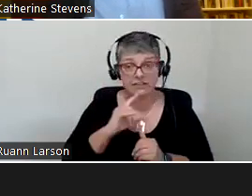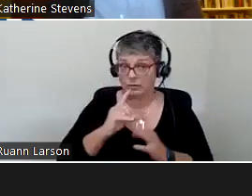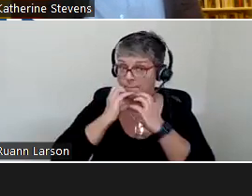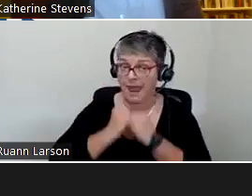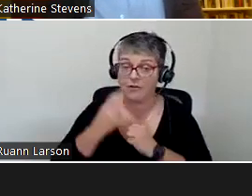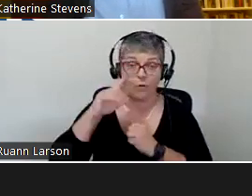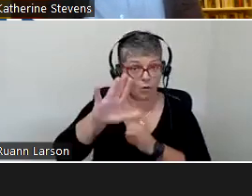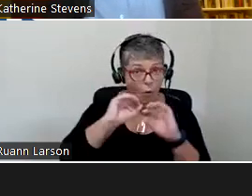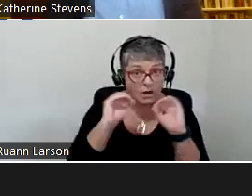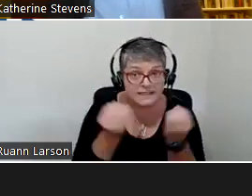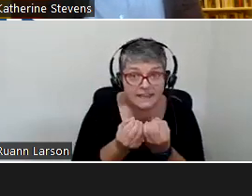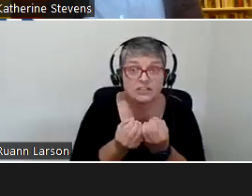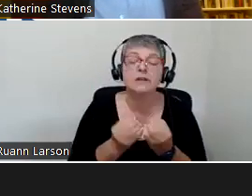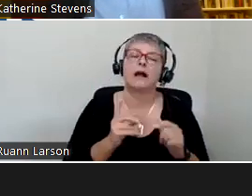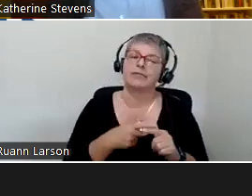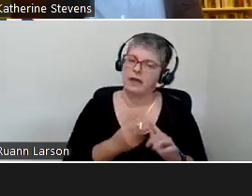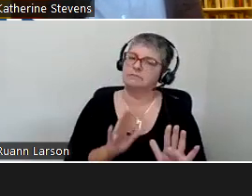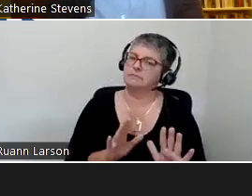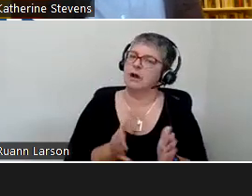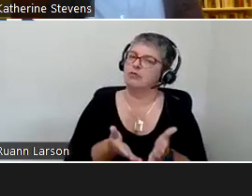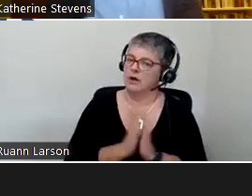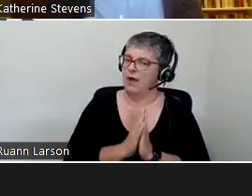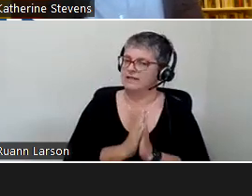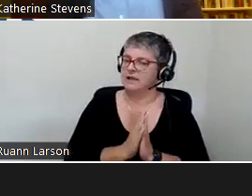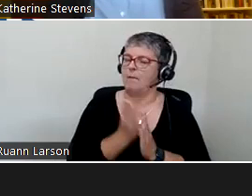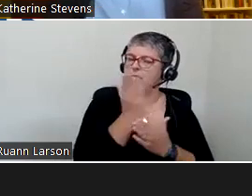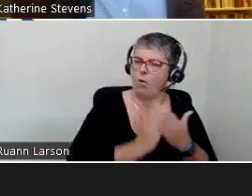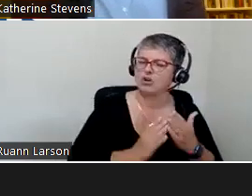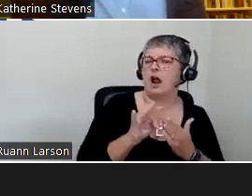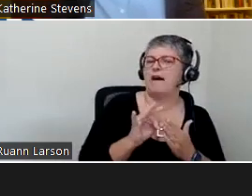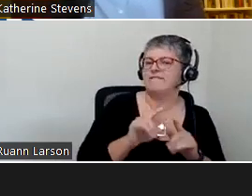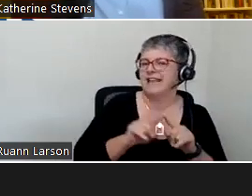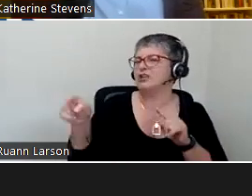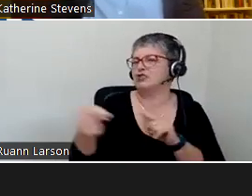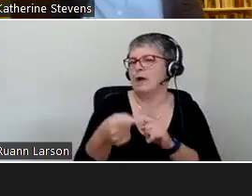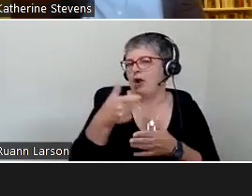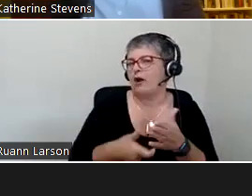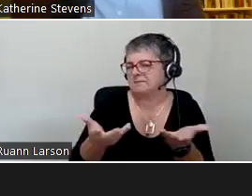organization, you can request a portion of indirect costs.